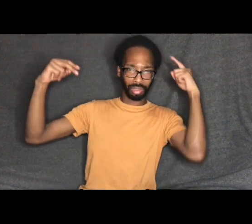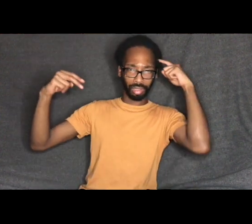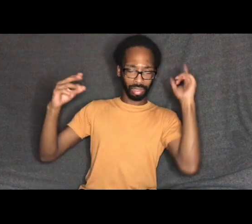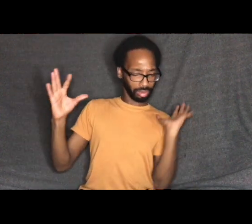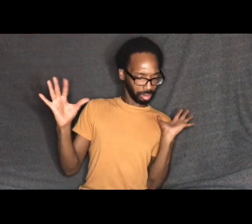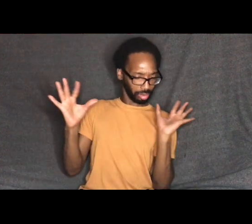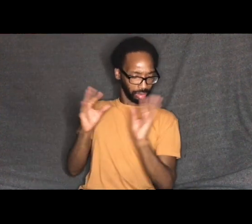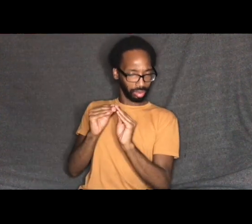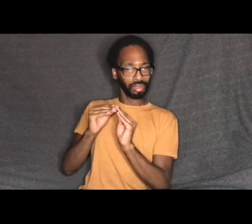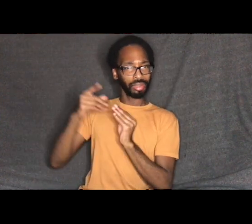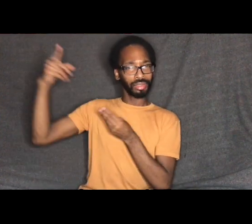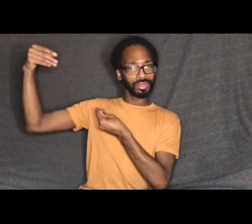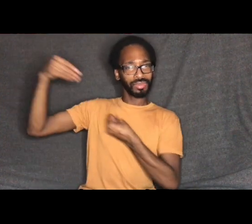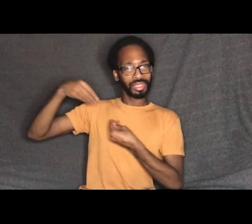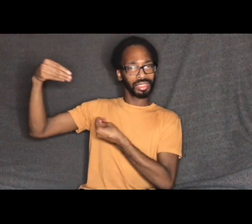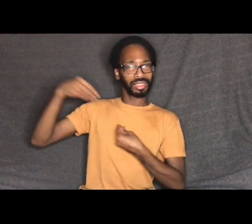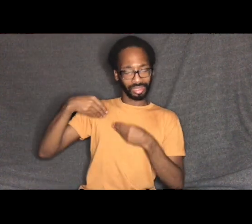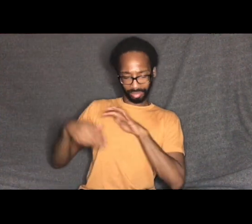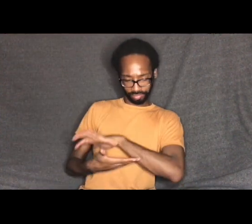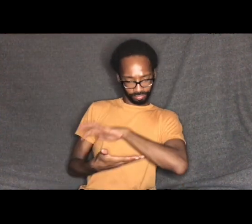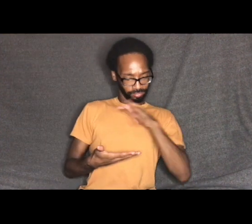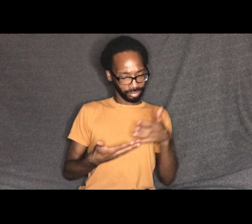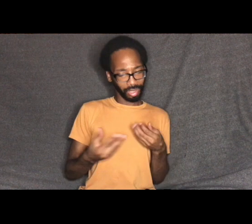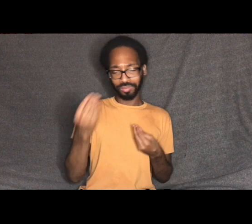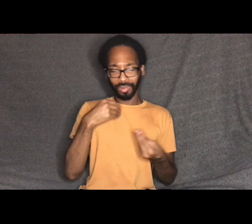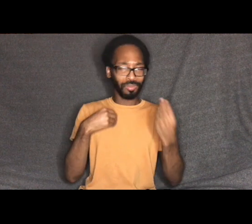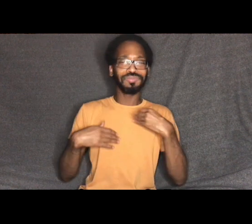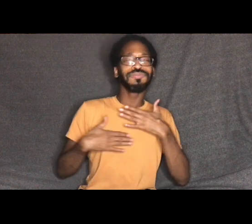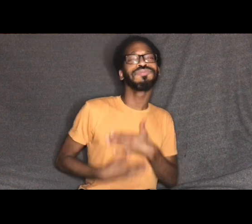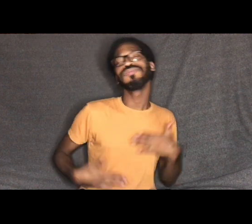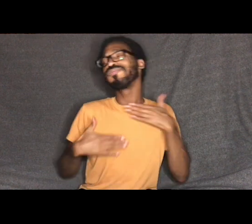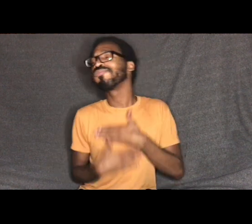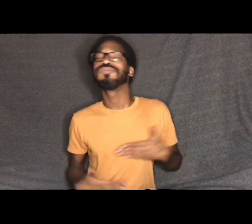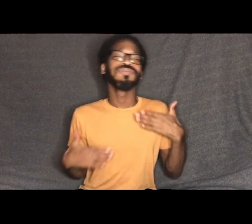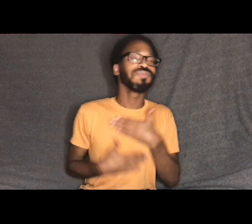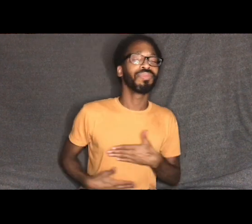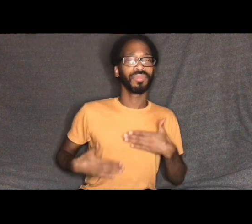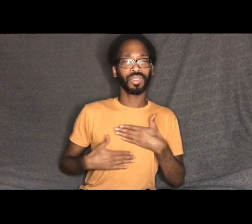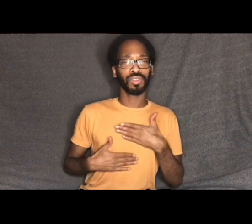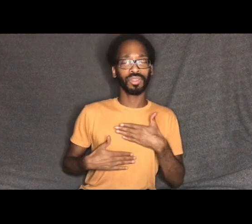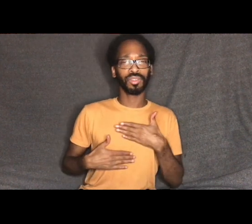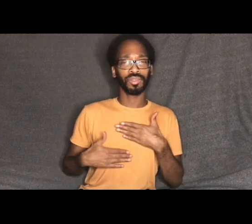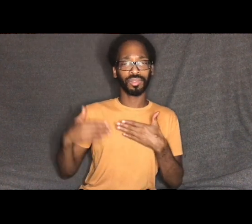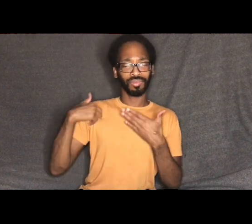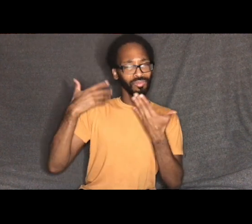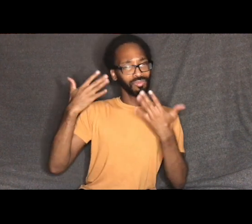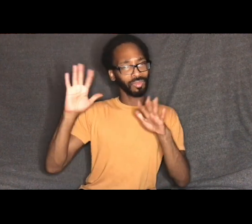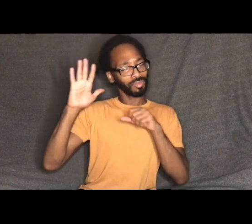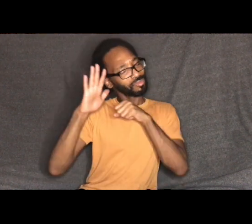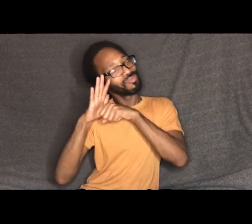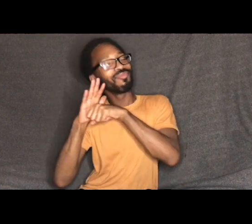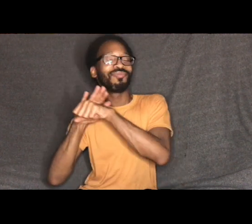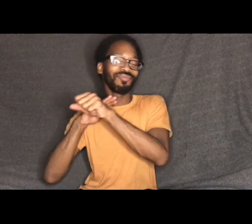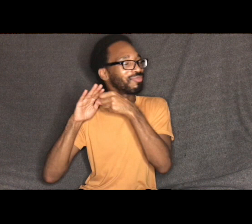a little bit red. And I think of the times that she's fed me food. And